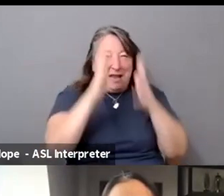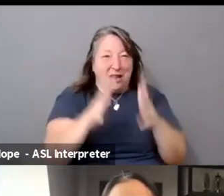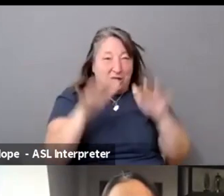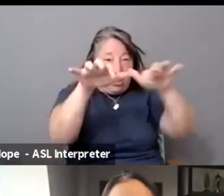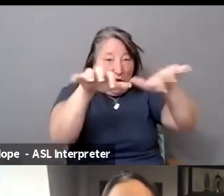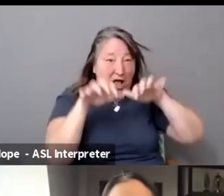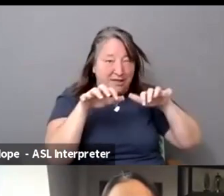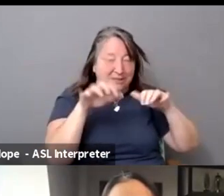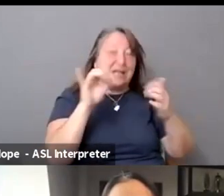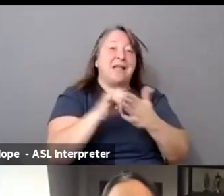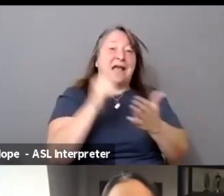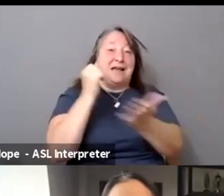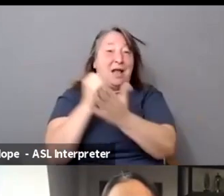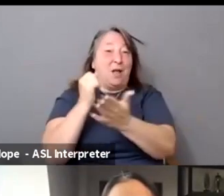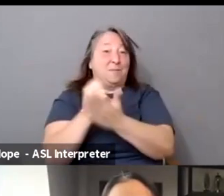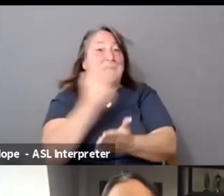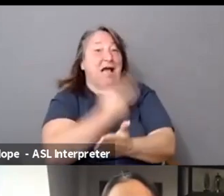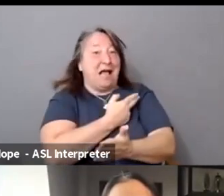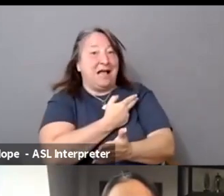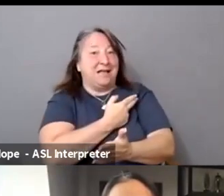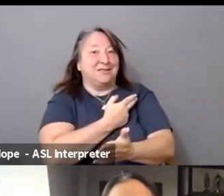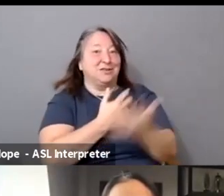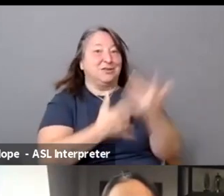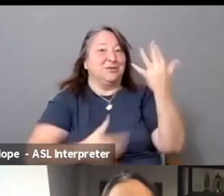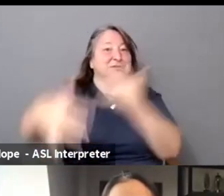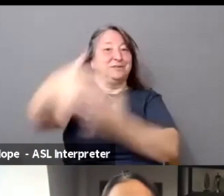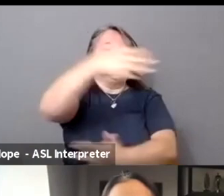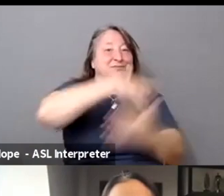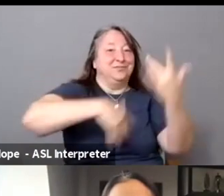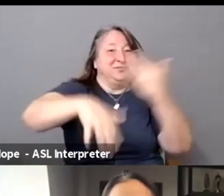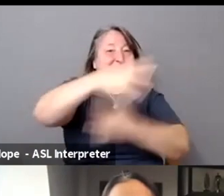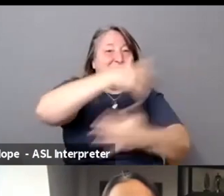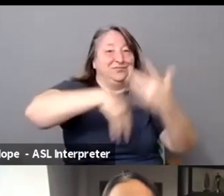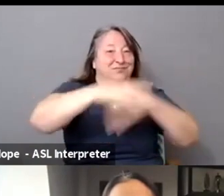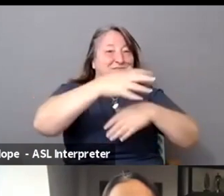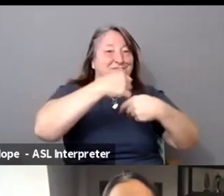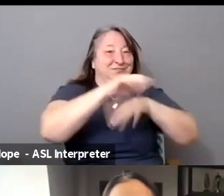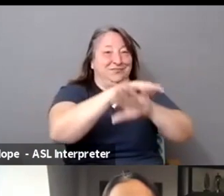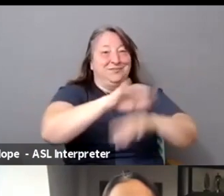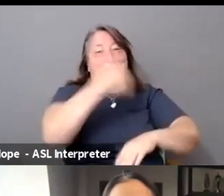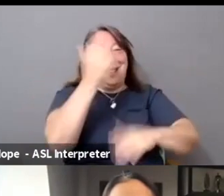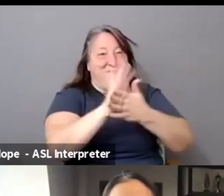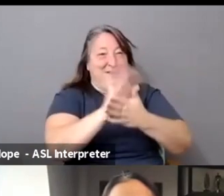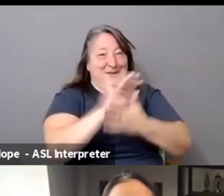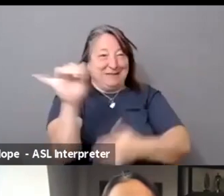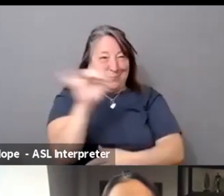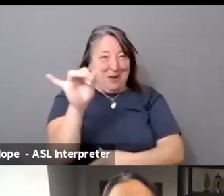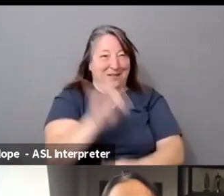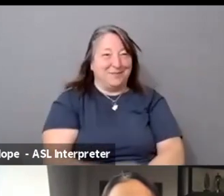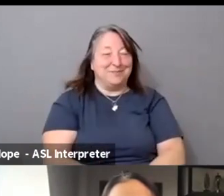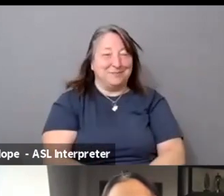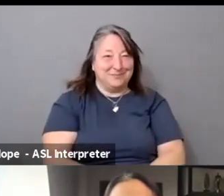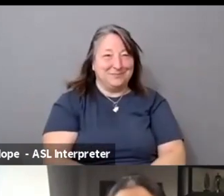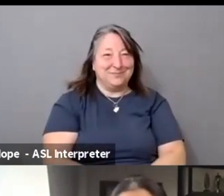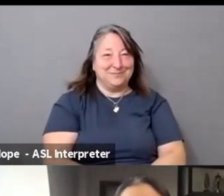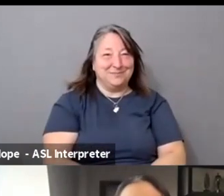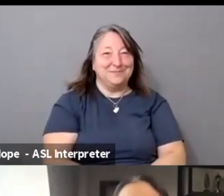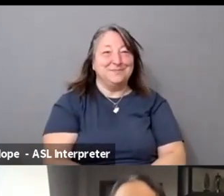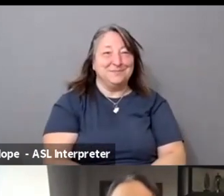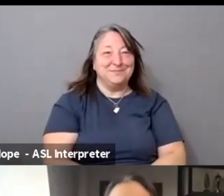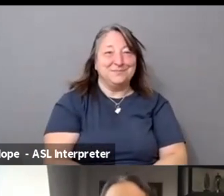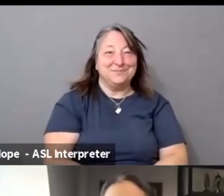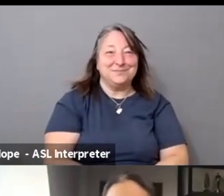then helps us to intersperse, you know, other films as well. Thank